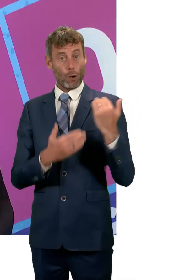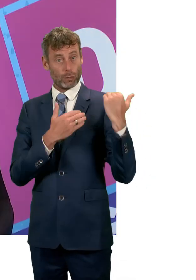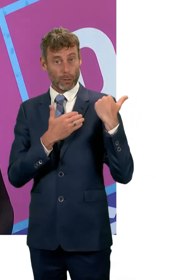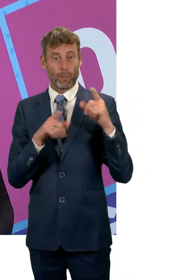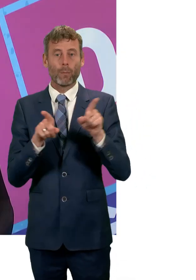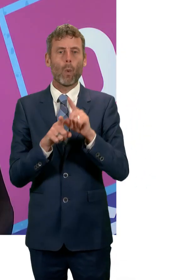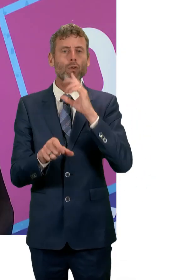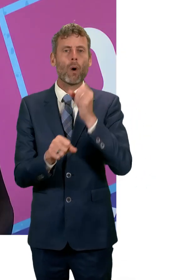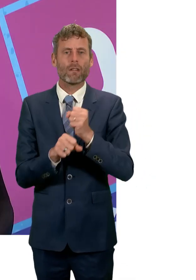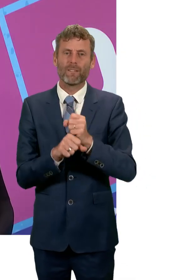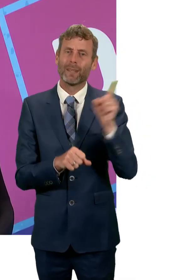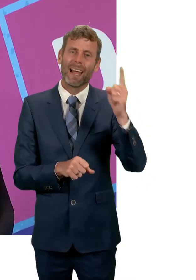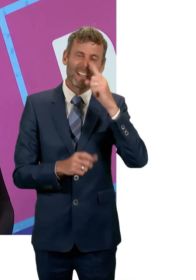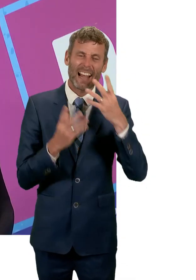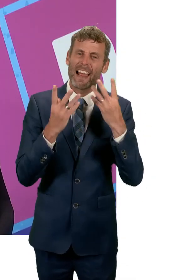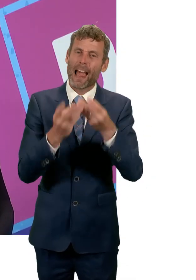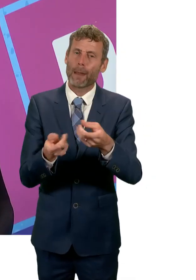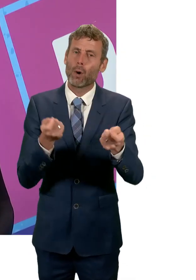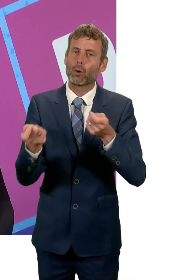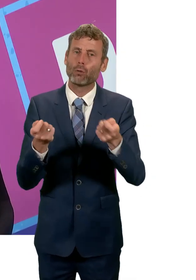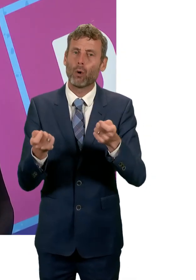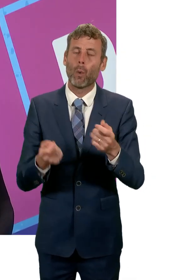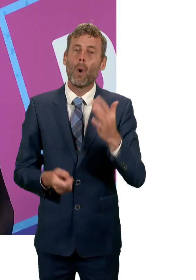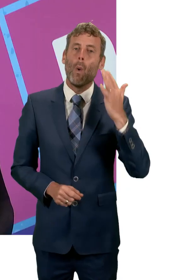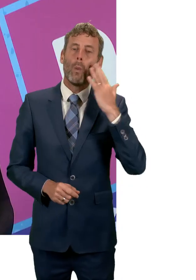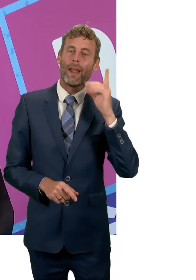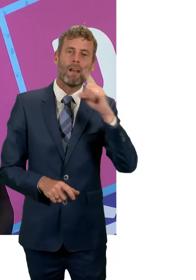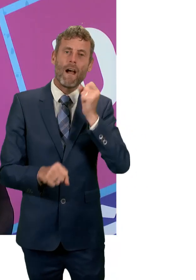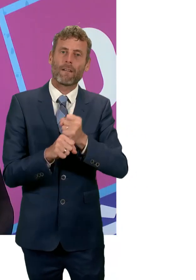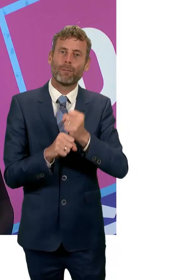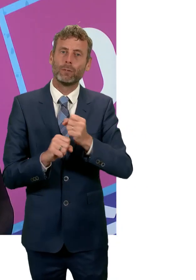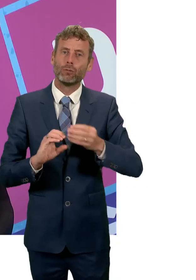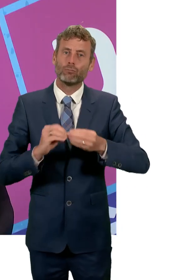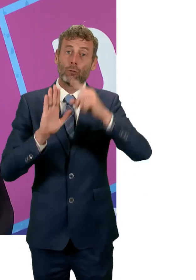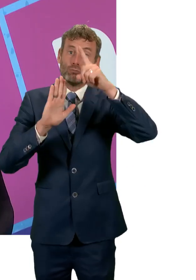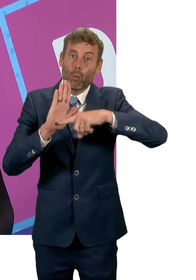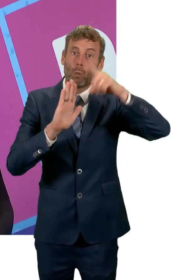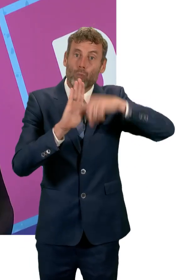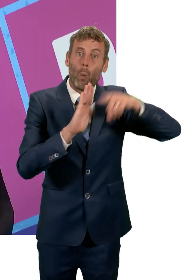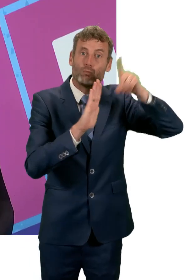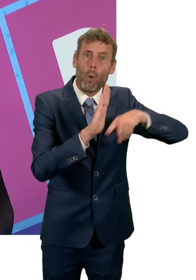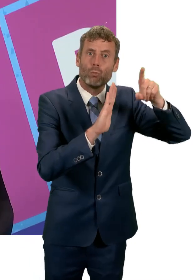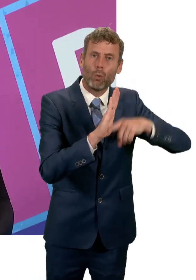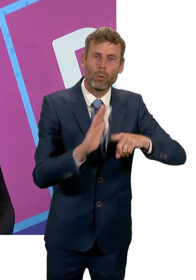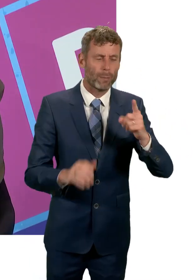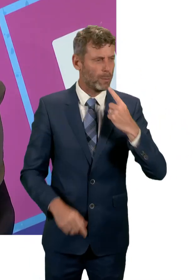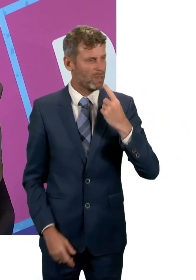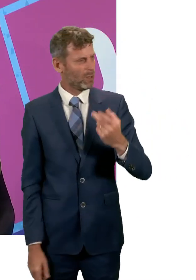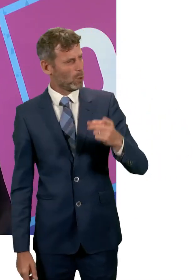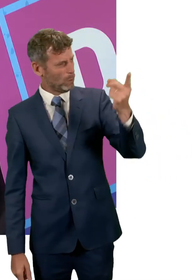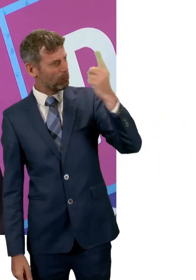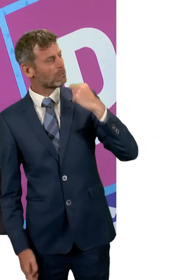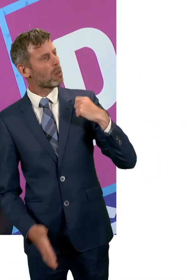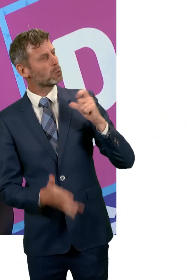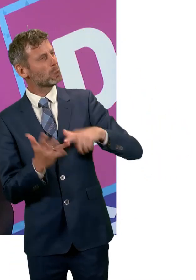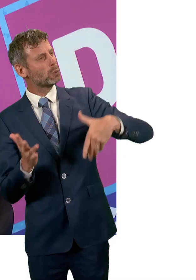nanny state comes into my mind when we talk about that. And Stuart, you've got global experience as well in what Gary's describing